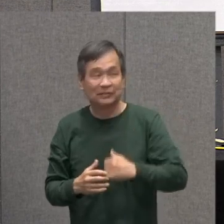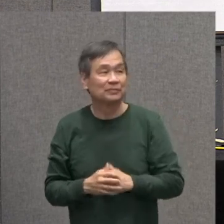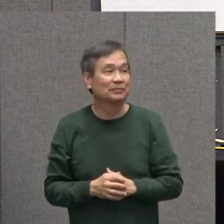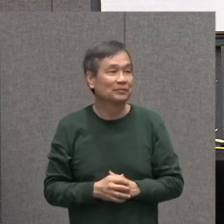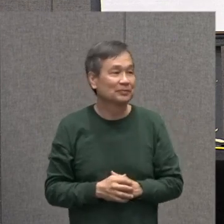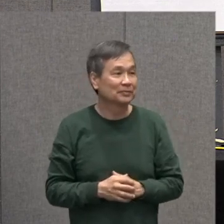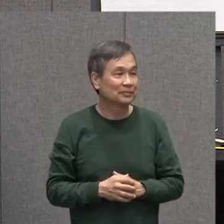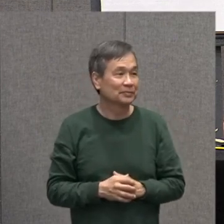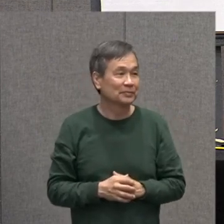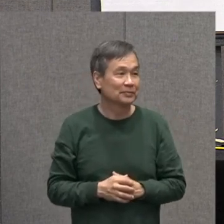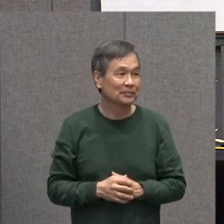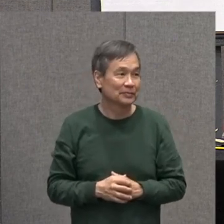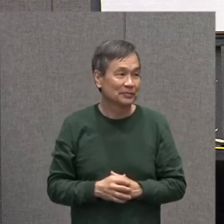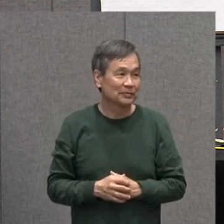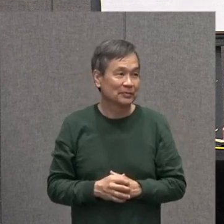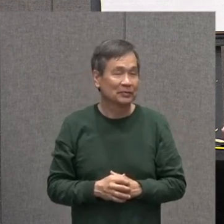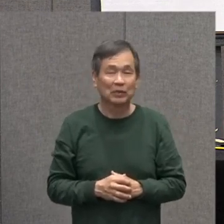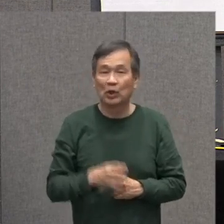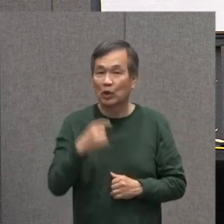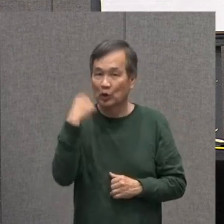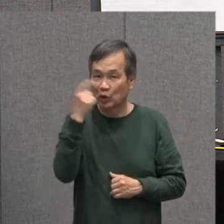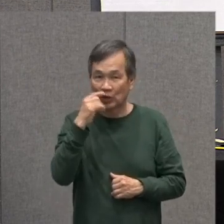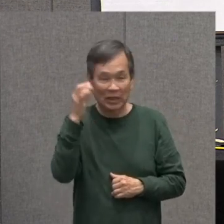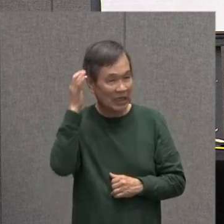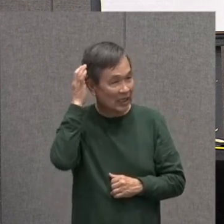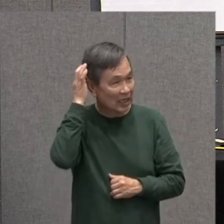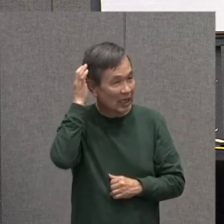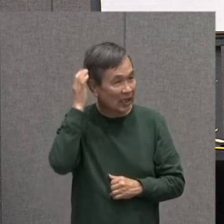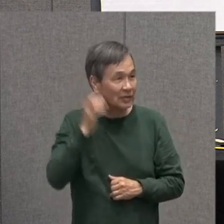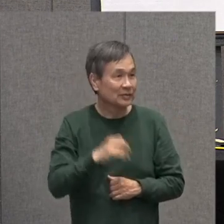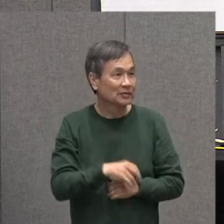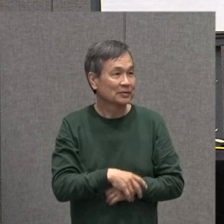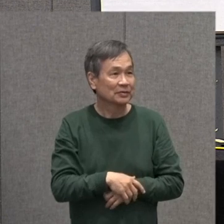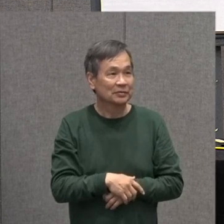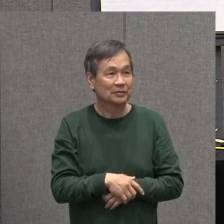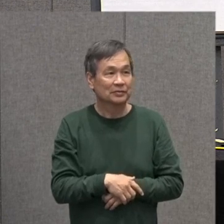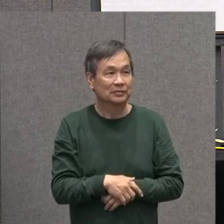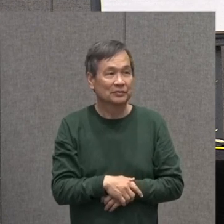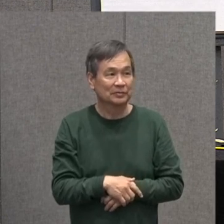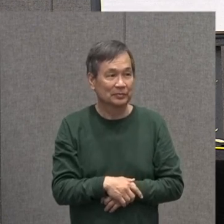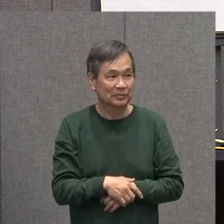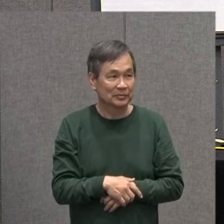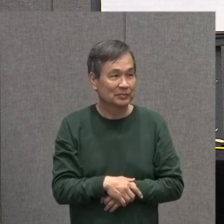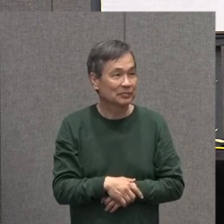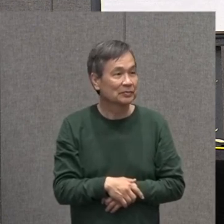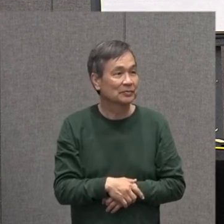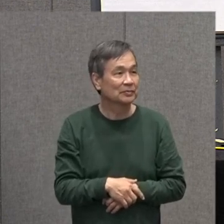liked what you did. Yeah, it looks like curly hair. And artists share ideas sometimes. That's right.